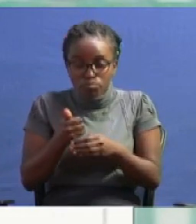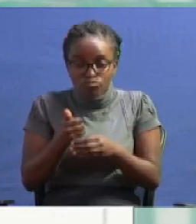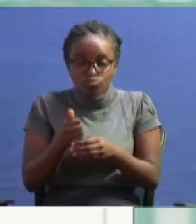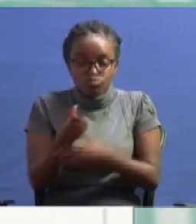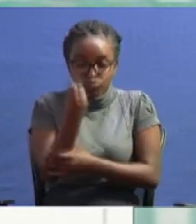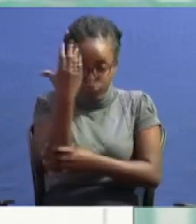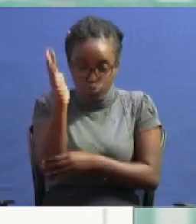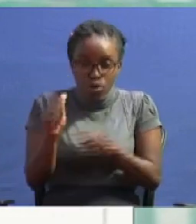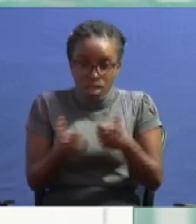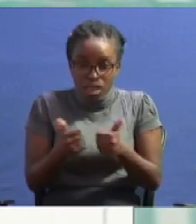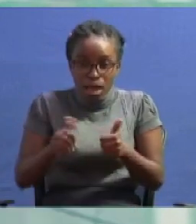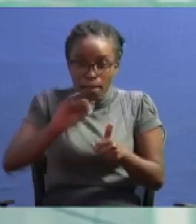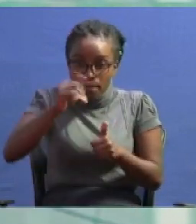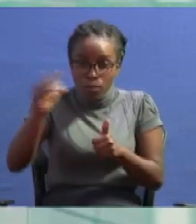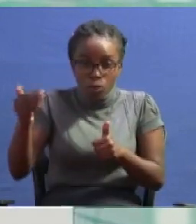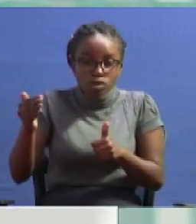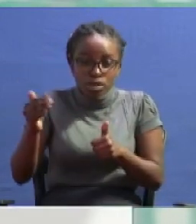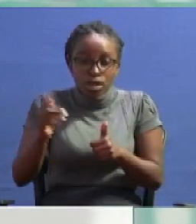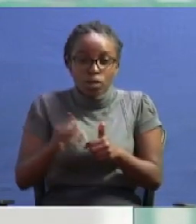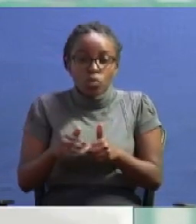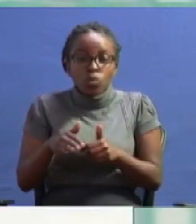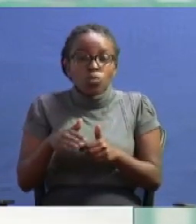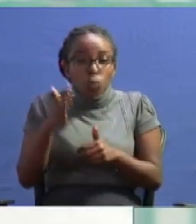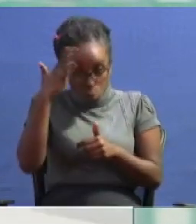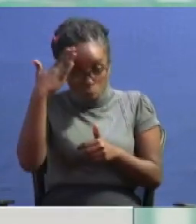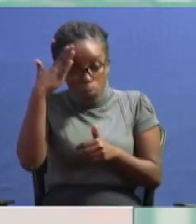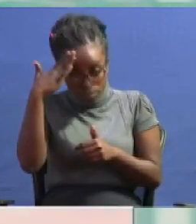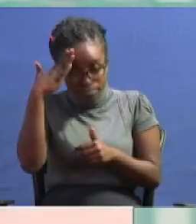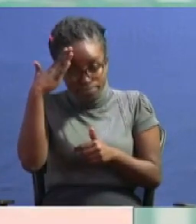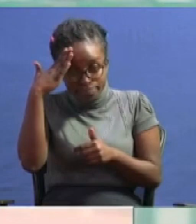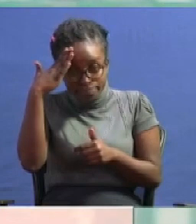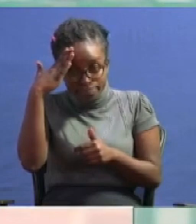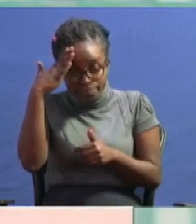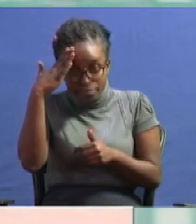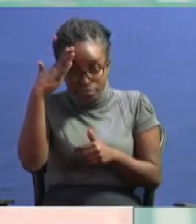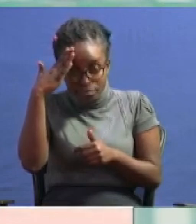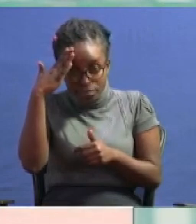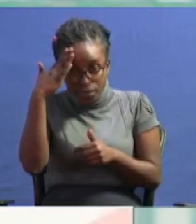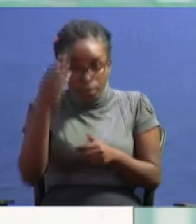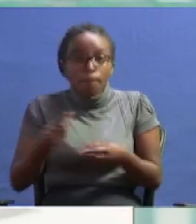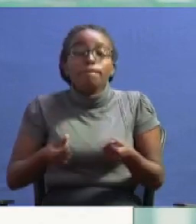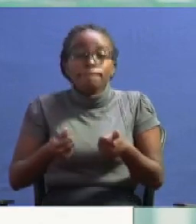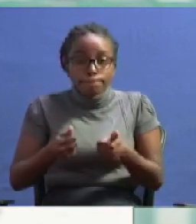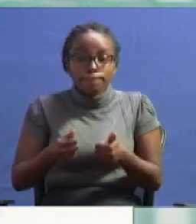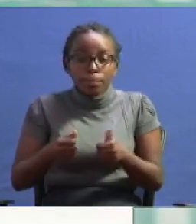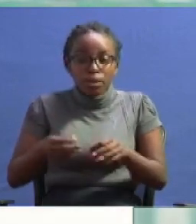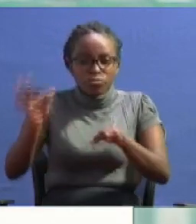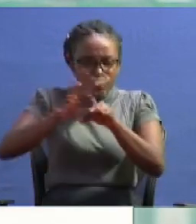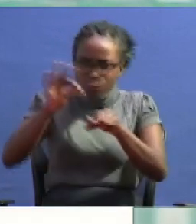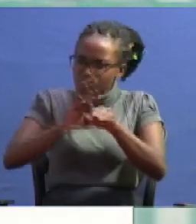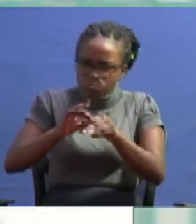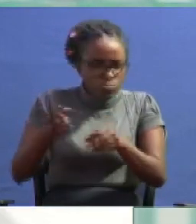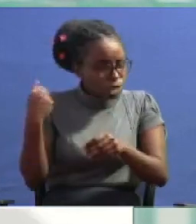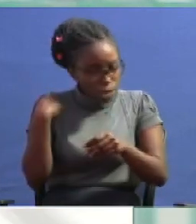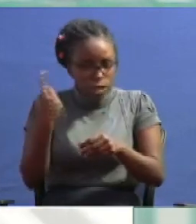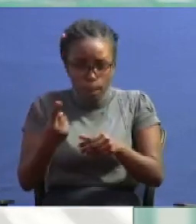I think now the mountain is realizing that the amount or the number of votes that they provided